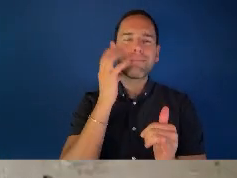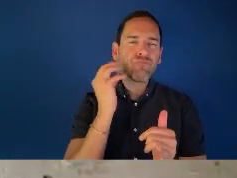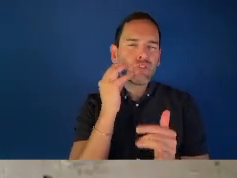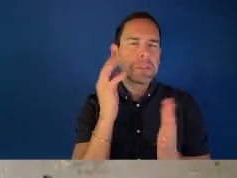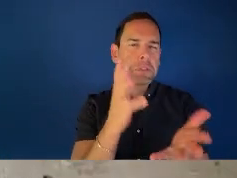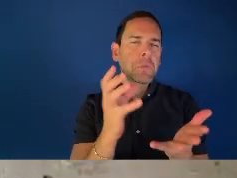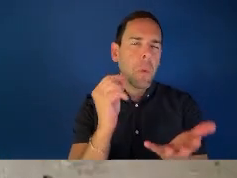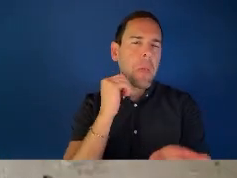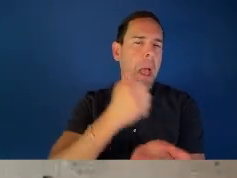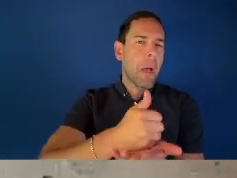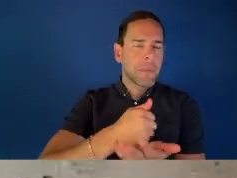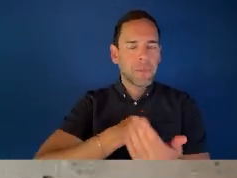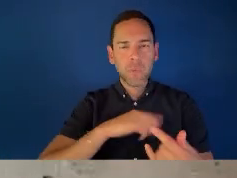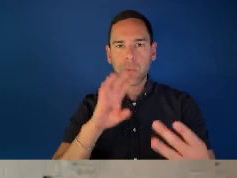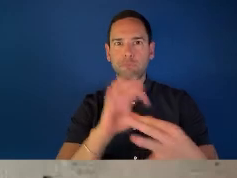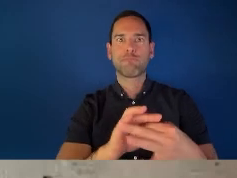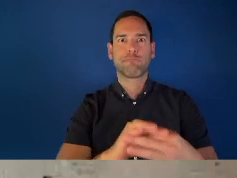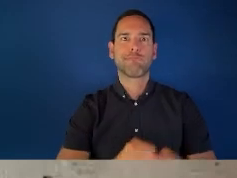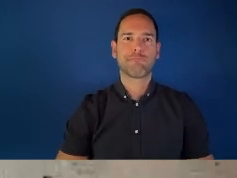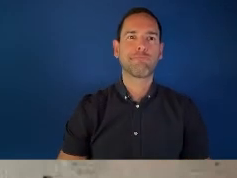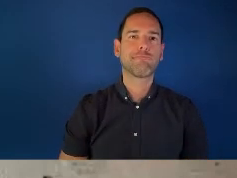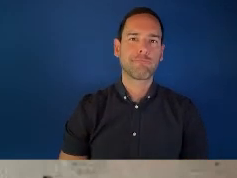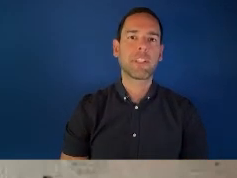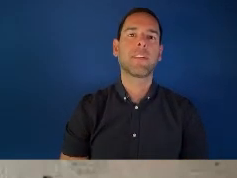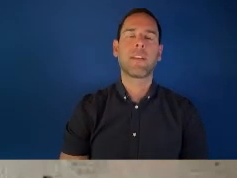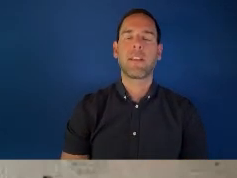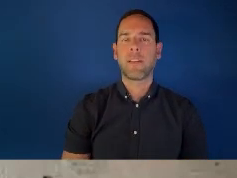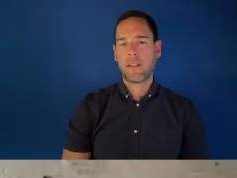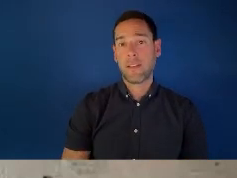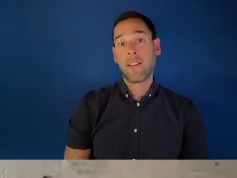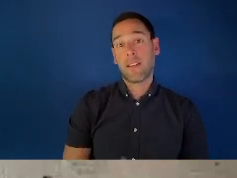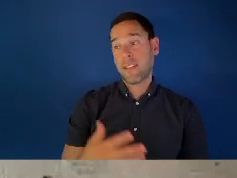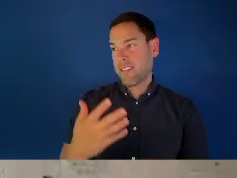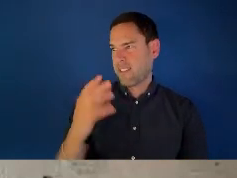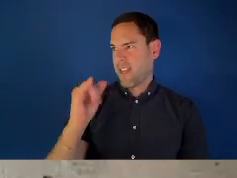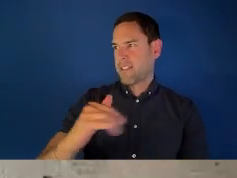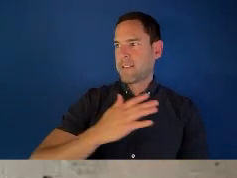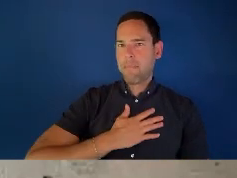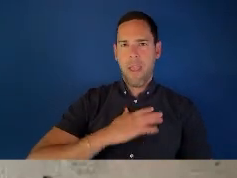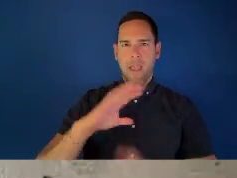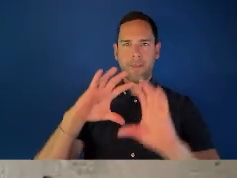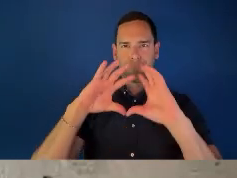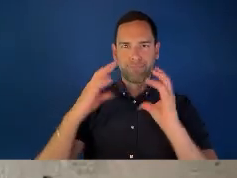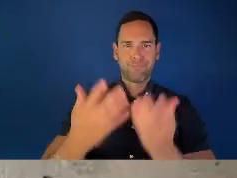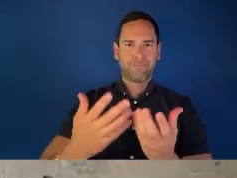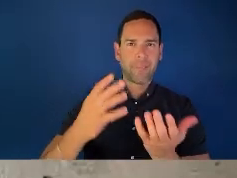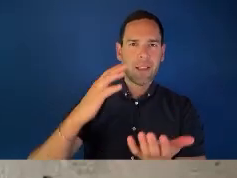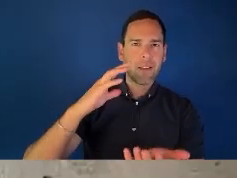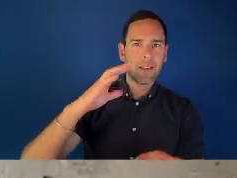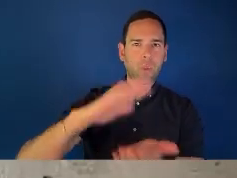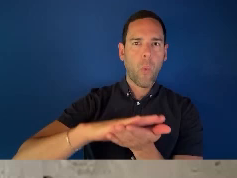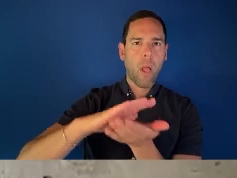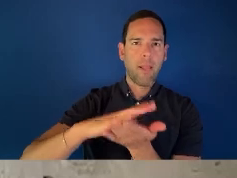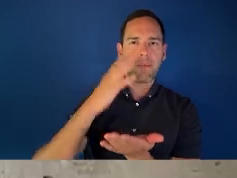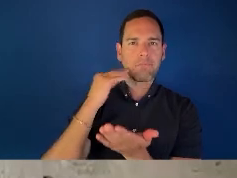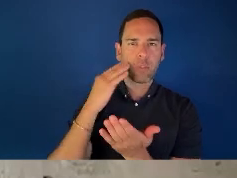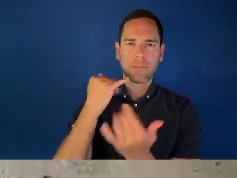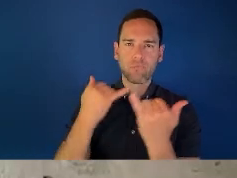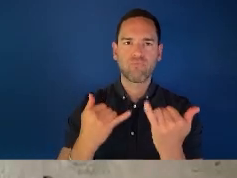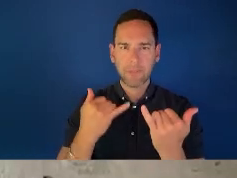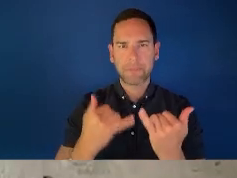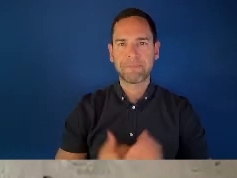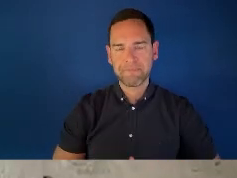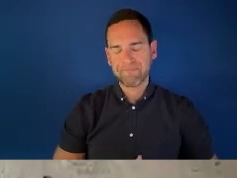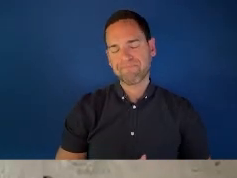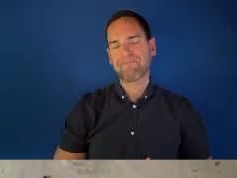As far as ableism in school, I think a lot about the structural barriers and